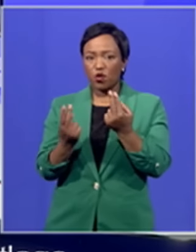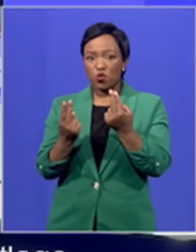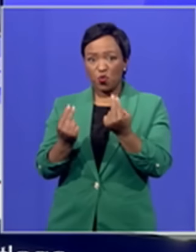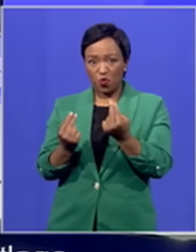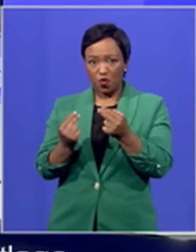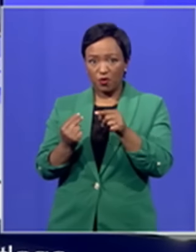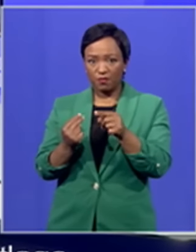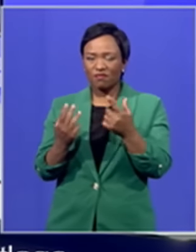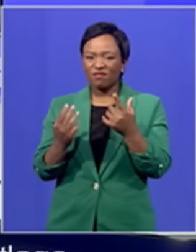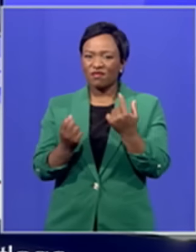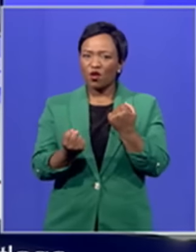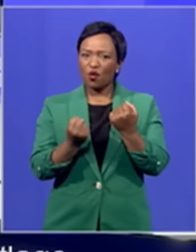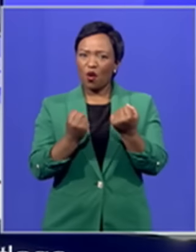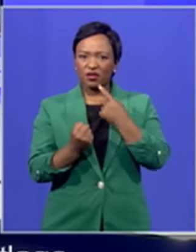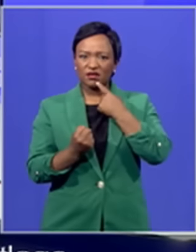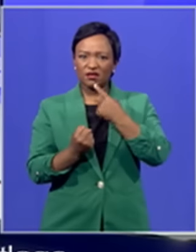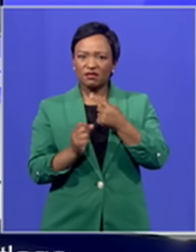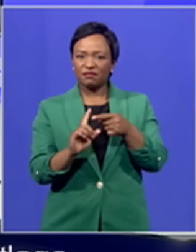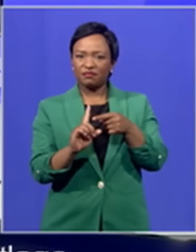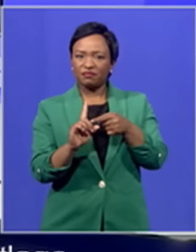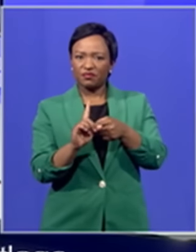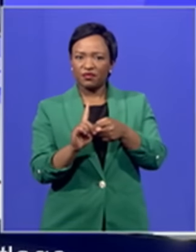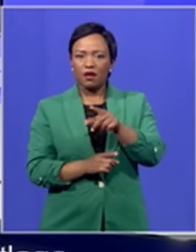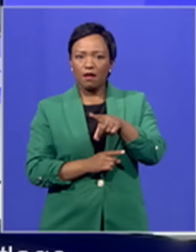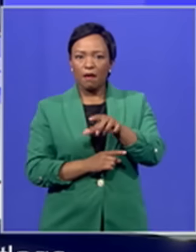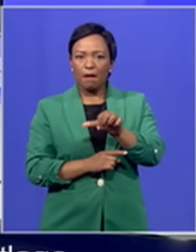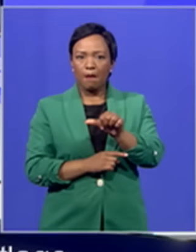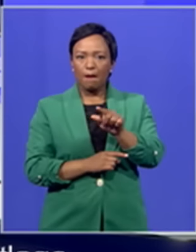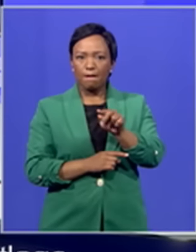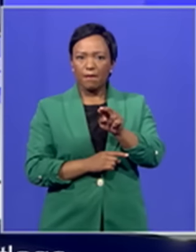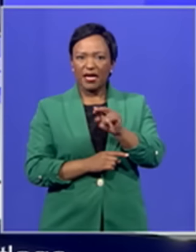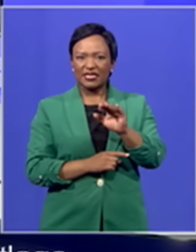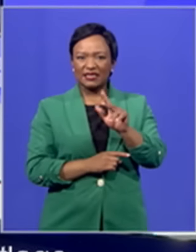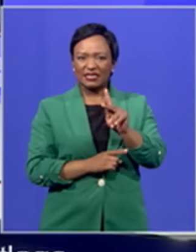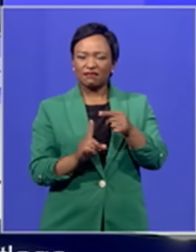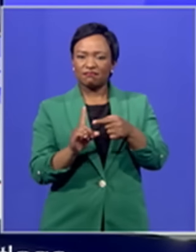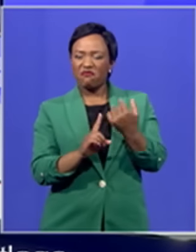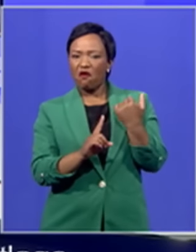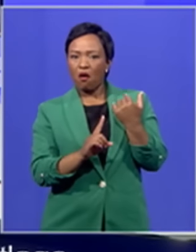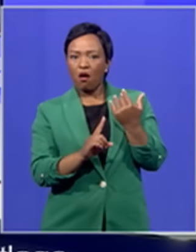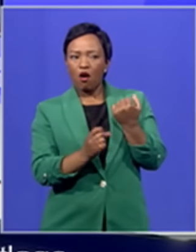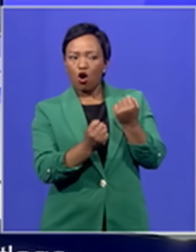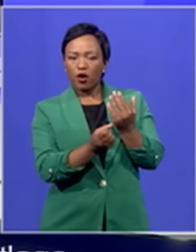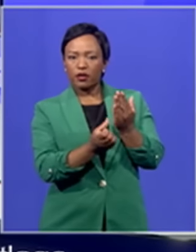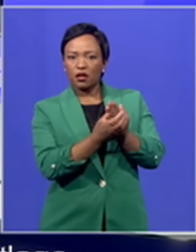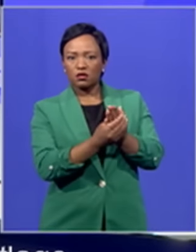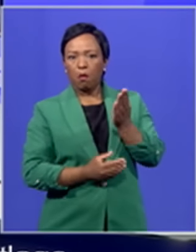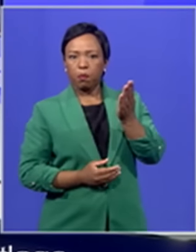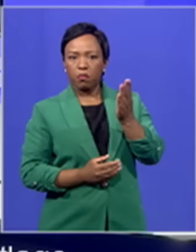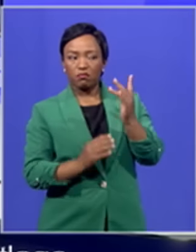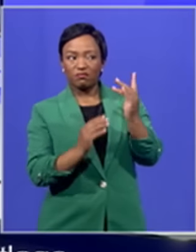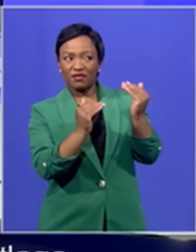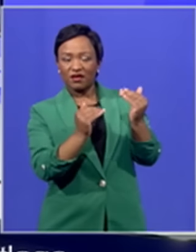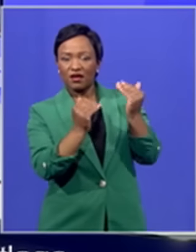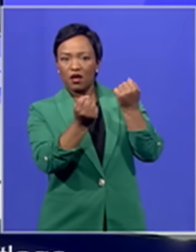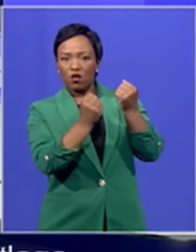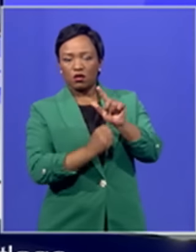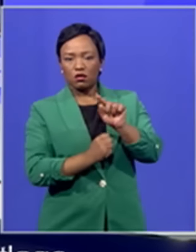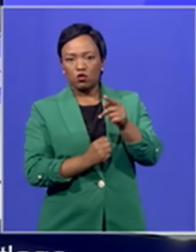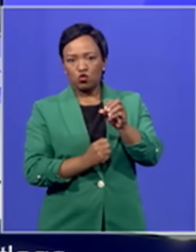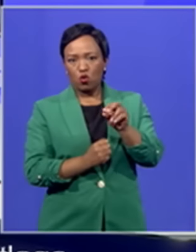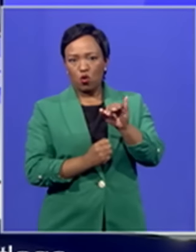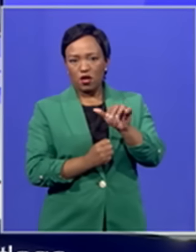Kgorotsheko e kwele gore moemedi wa gagwe le go Advocate Patrick Matotsi o be ana le molato o mongwe ka kgorotsheko kgolo ya Thohoyandou